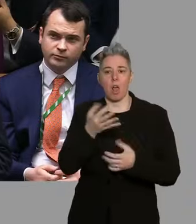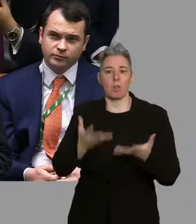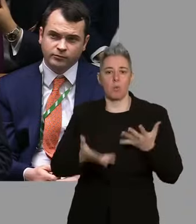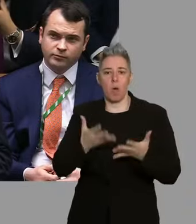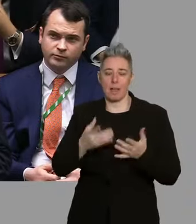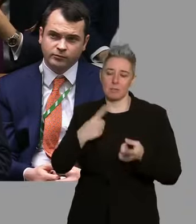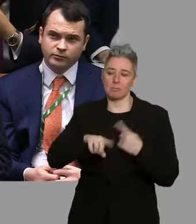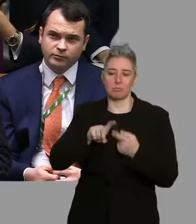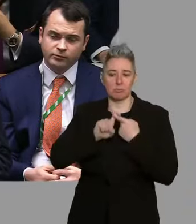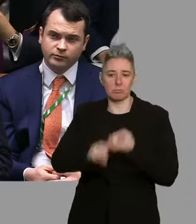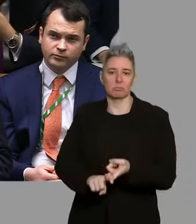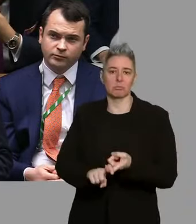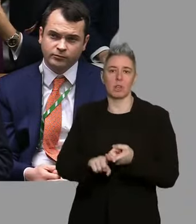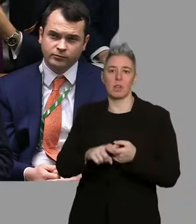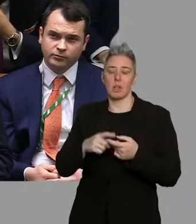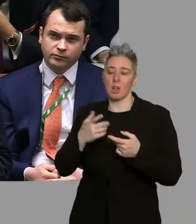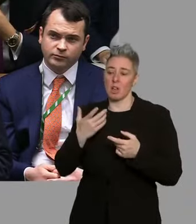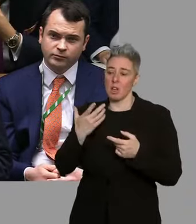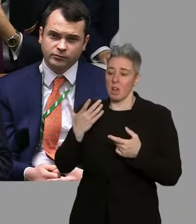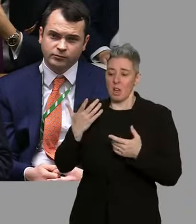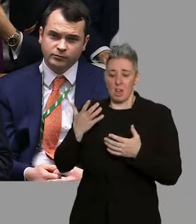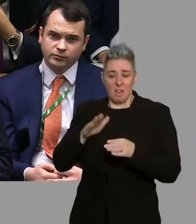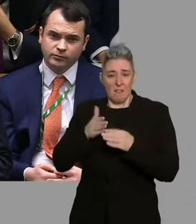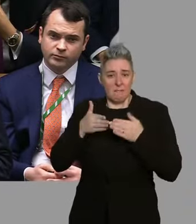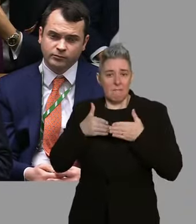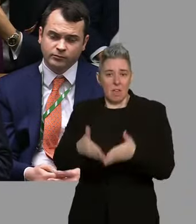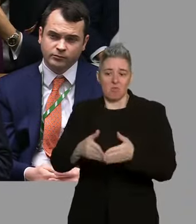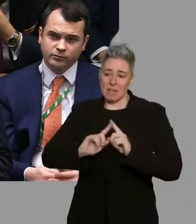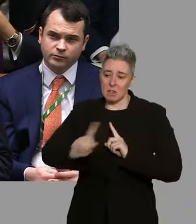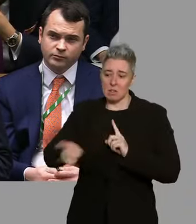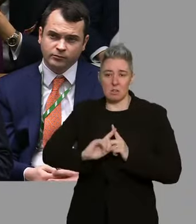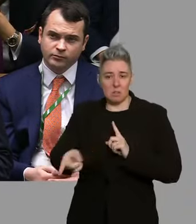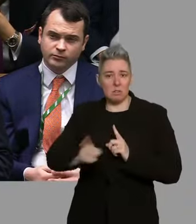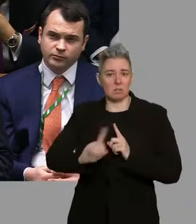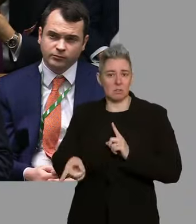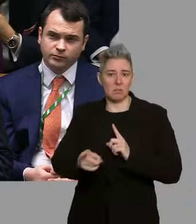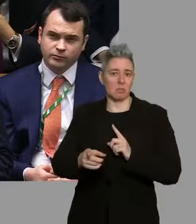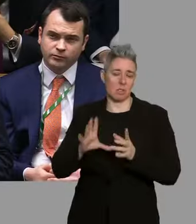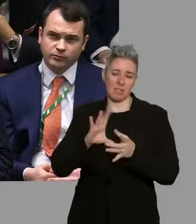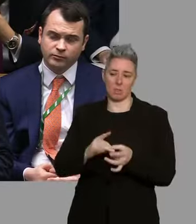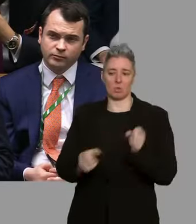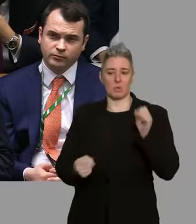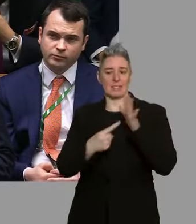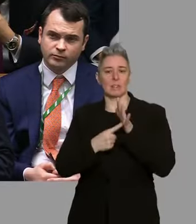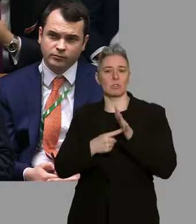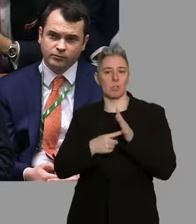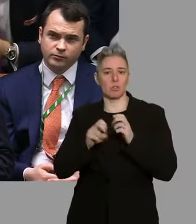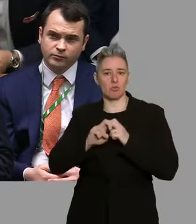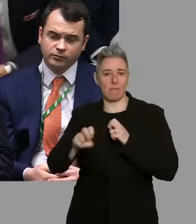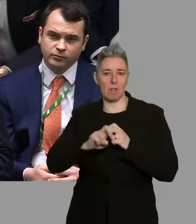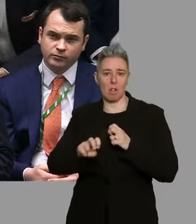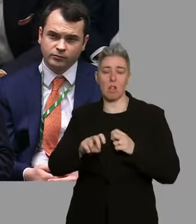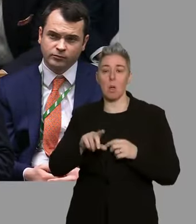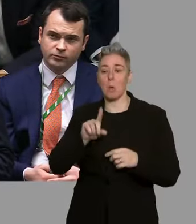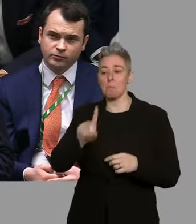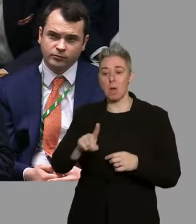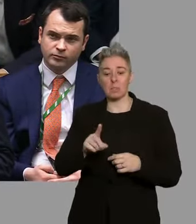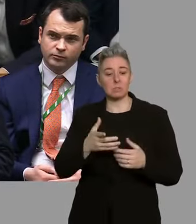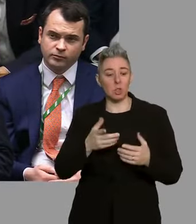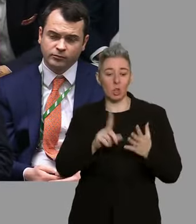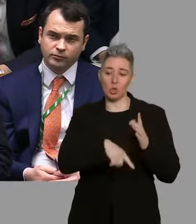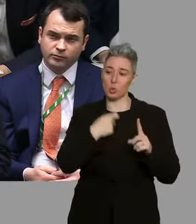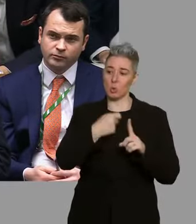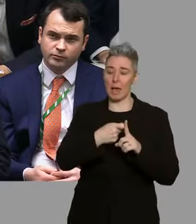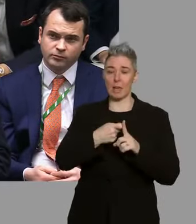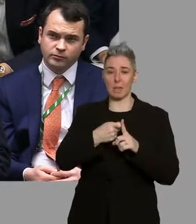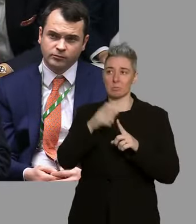ferry companies for essential travel. But in the United Kingdom, public transport is regulated and subsidised, like buses,